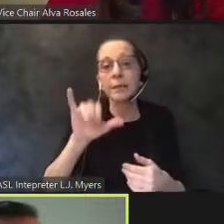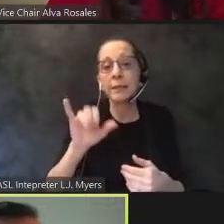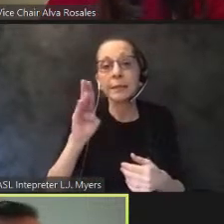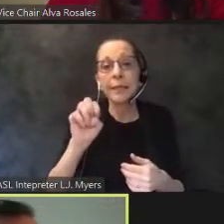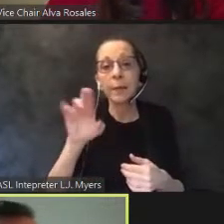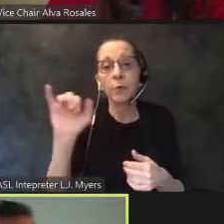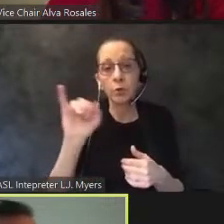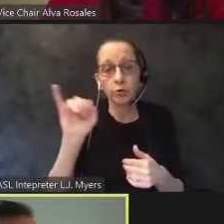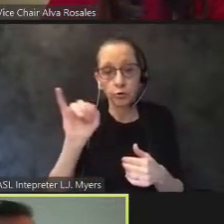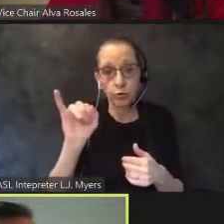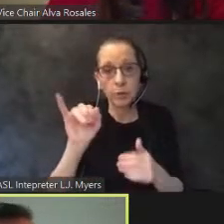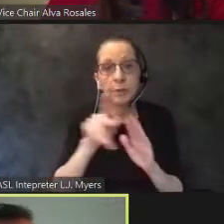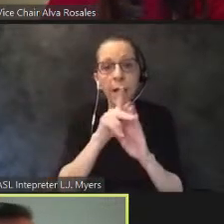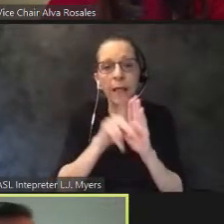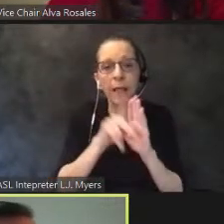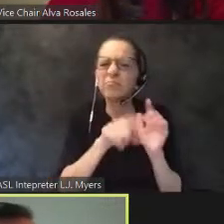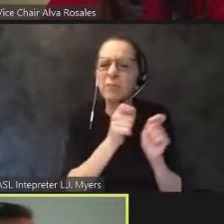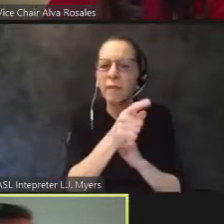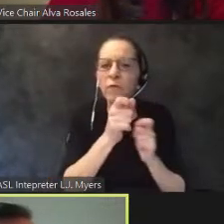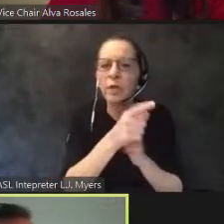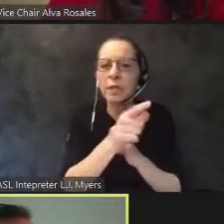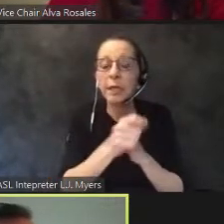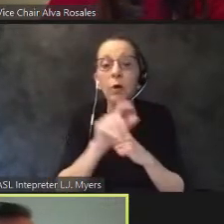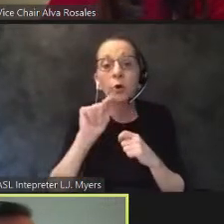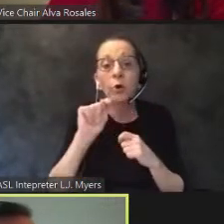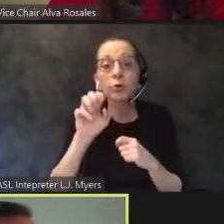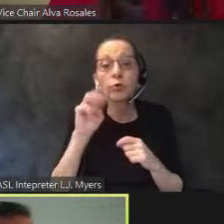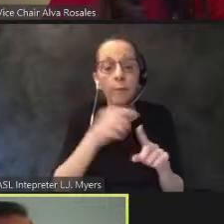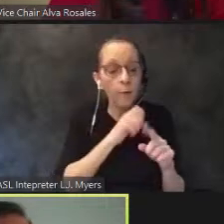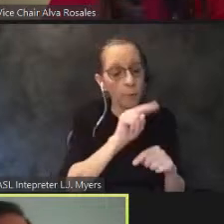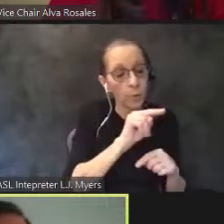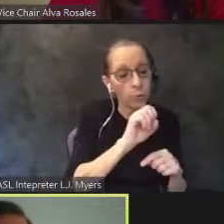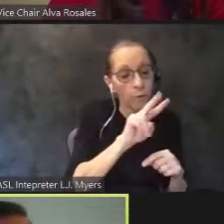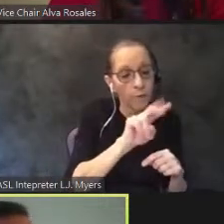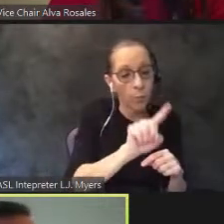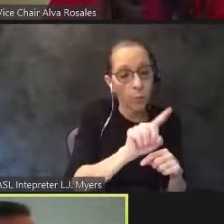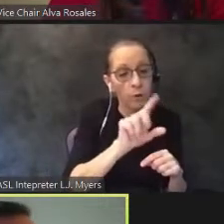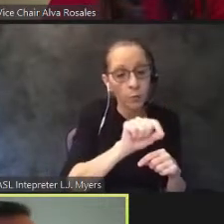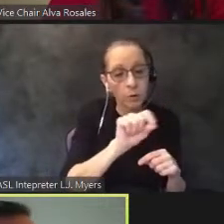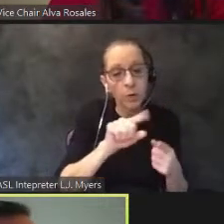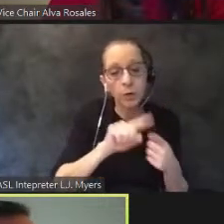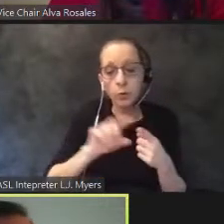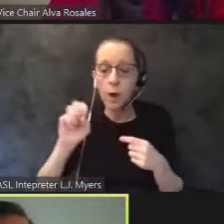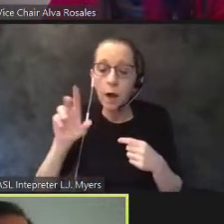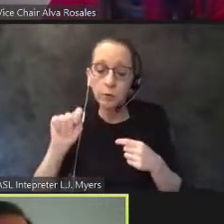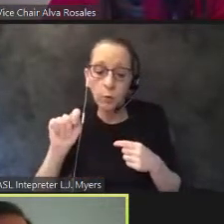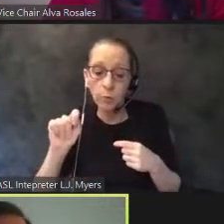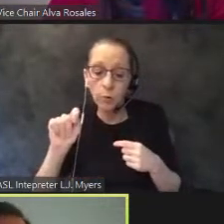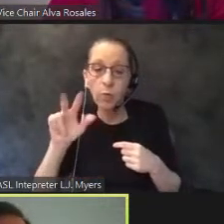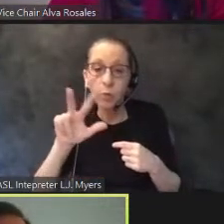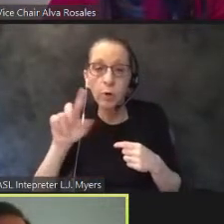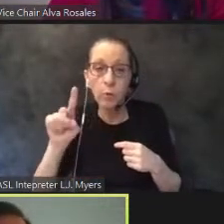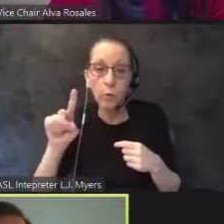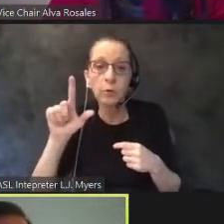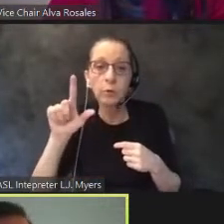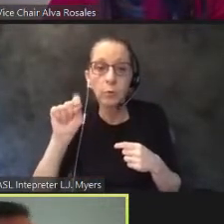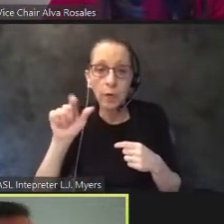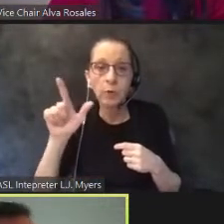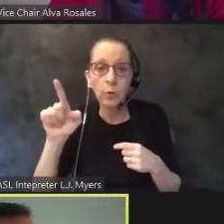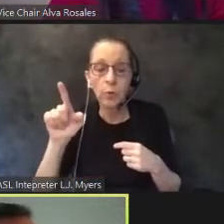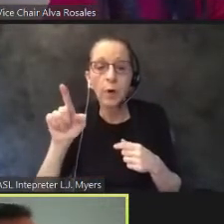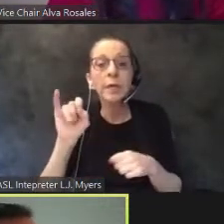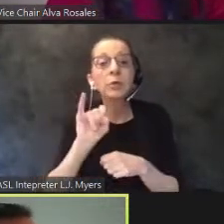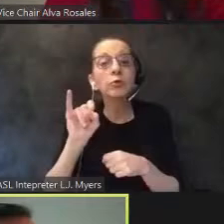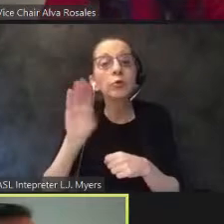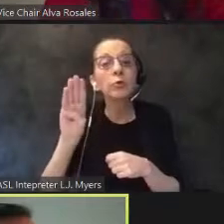This is an annual policy, and the term is from November 1, 2020 to October 31, 2021. Our insurance